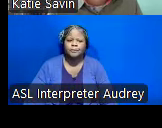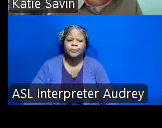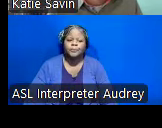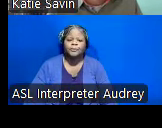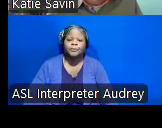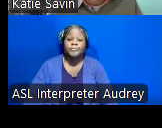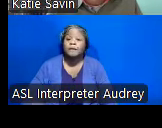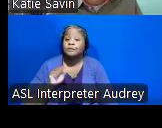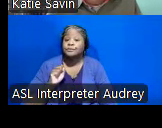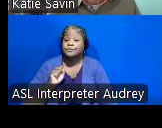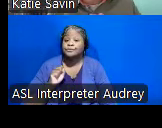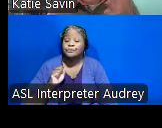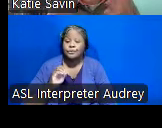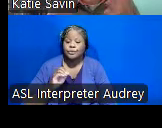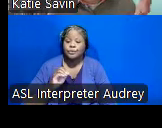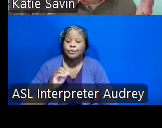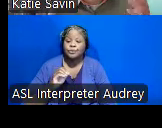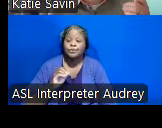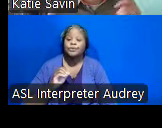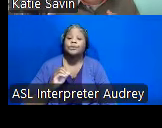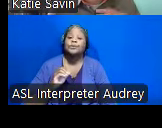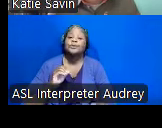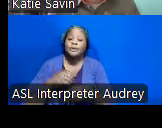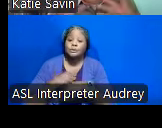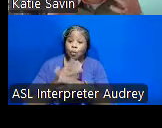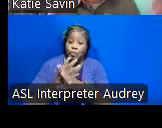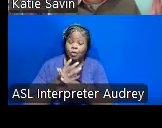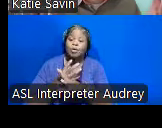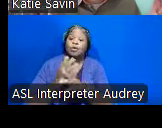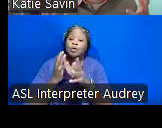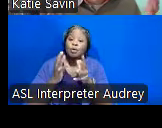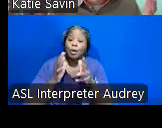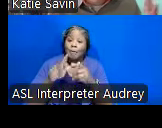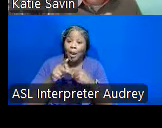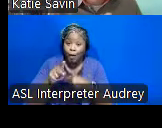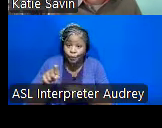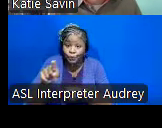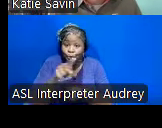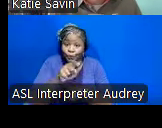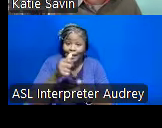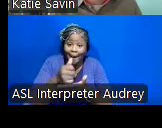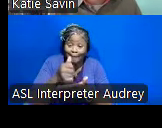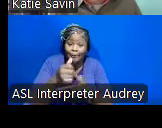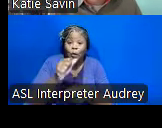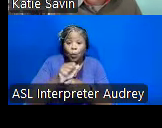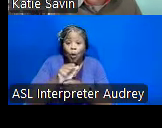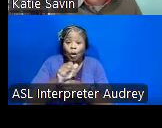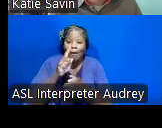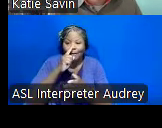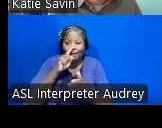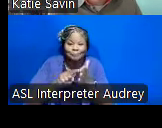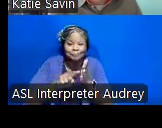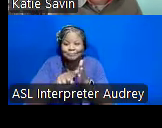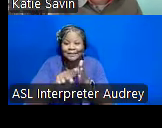So the rest of this webinar is going to be about how you can work on navigating these systems,